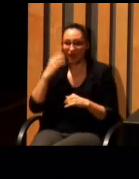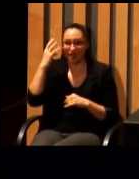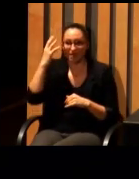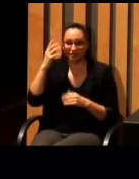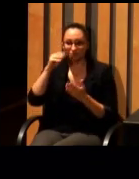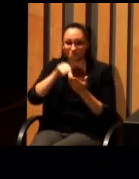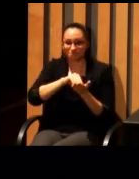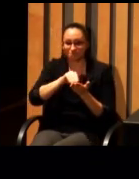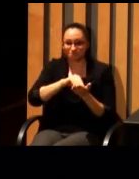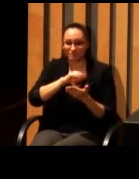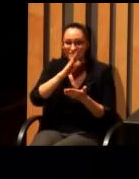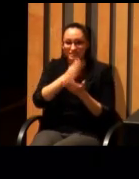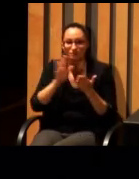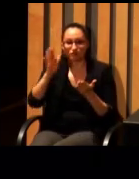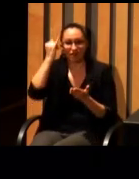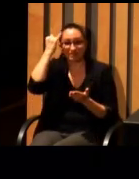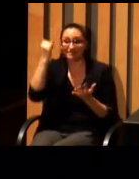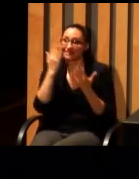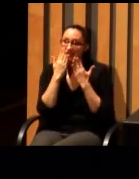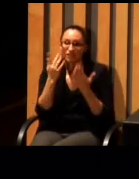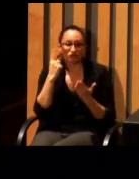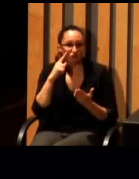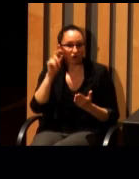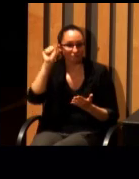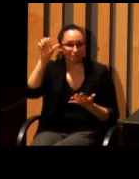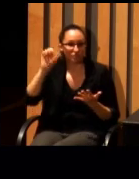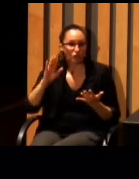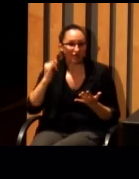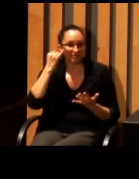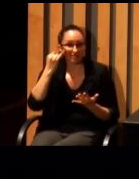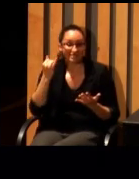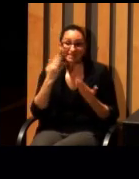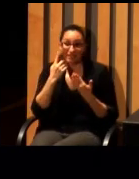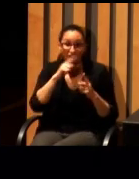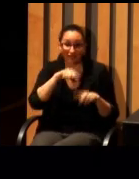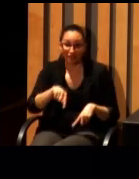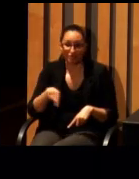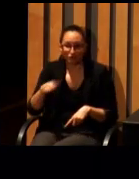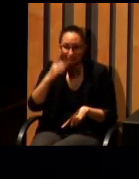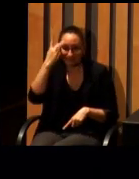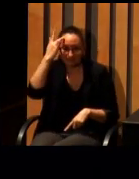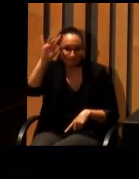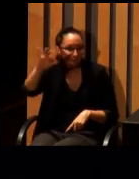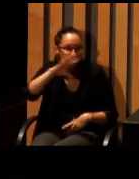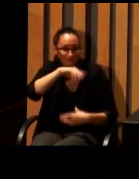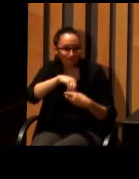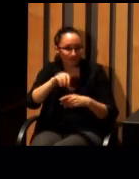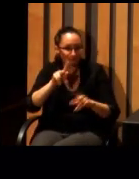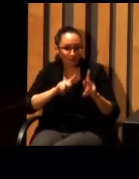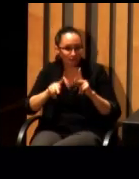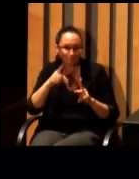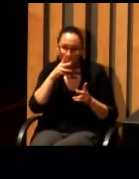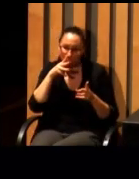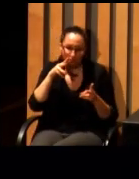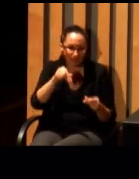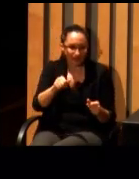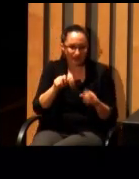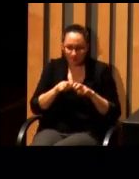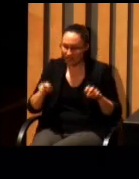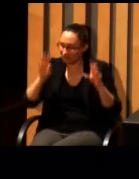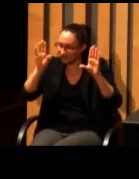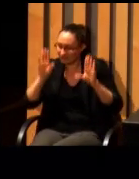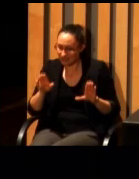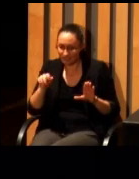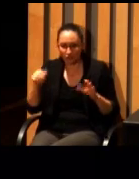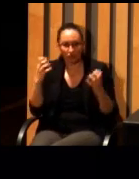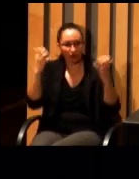around here today, and I want to thank everybody for being incredibly smart, engaged, eloquent. The panel, fantastic. The